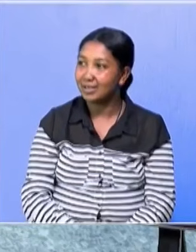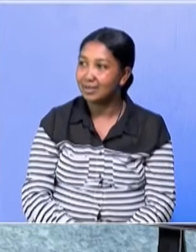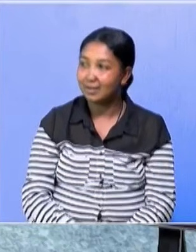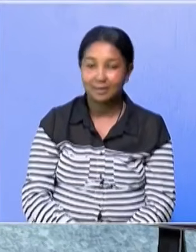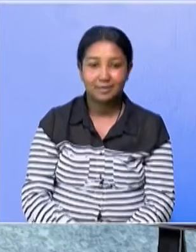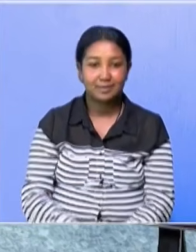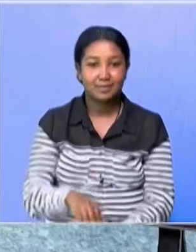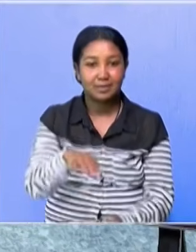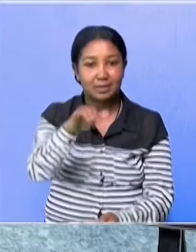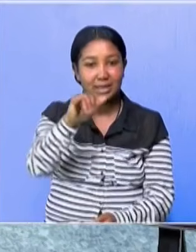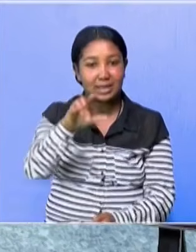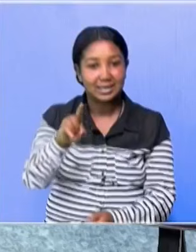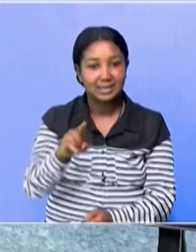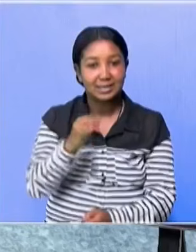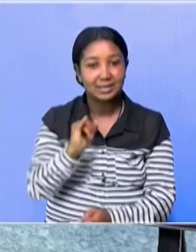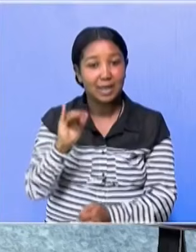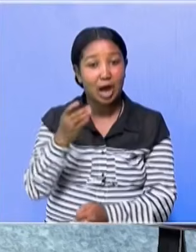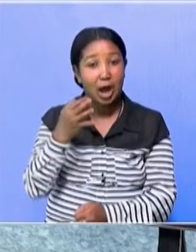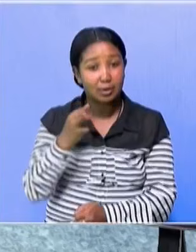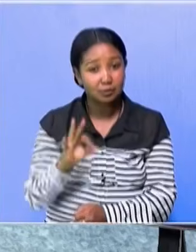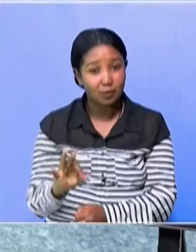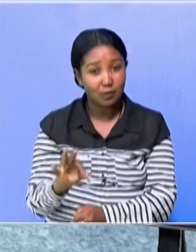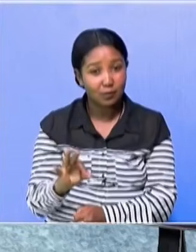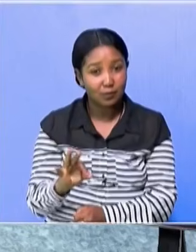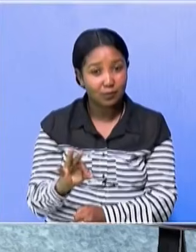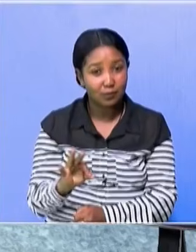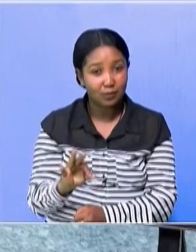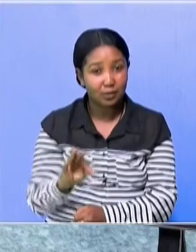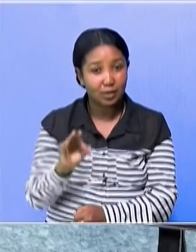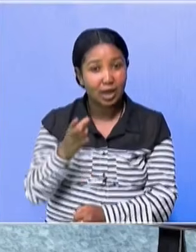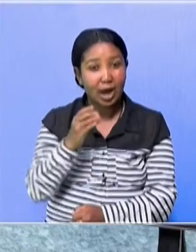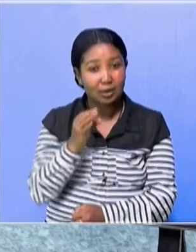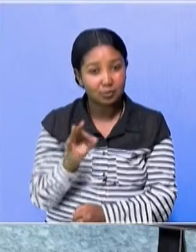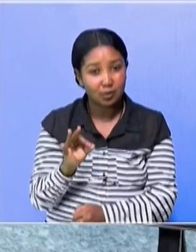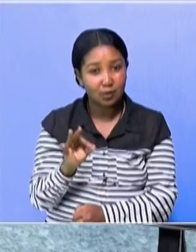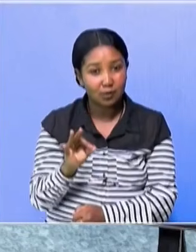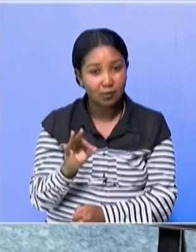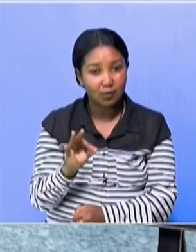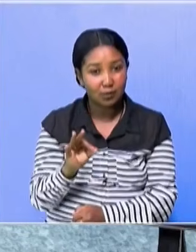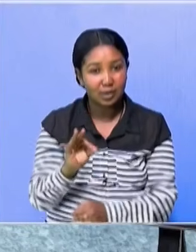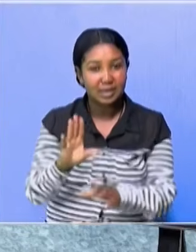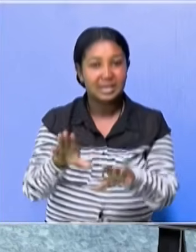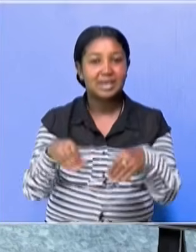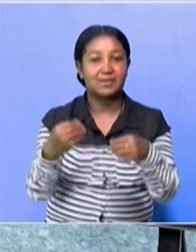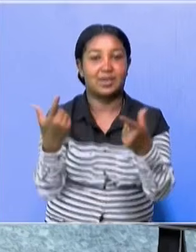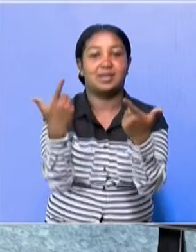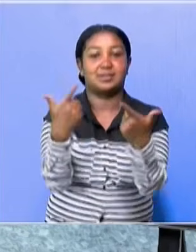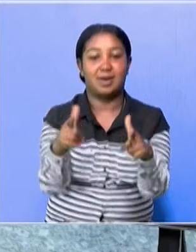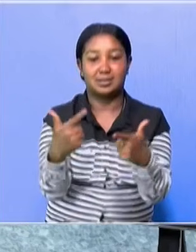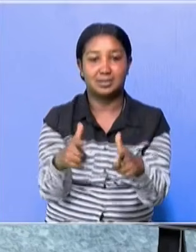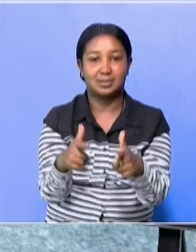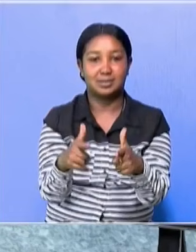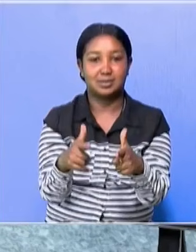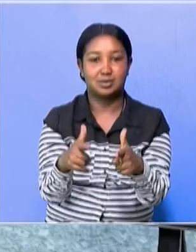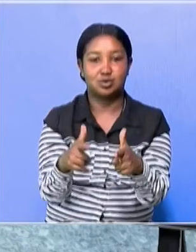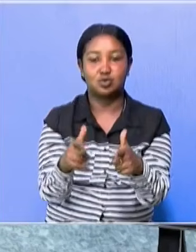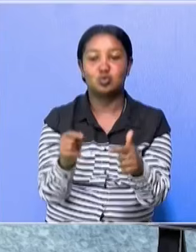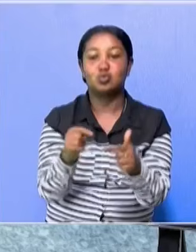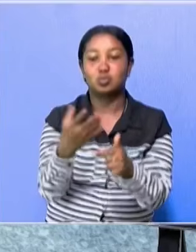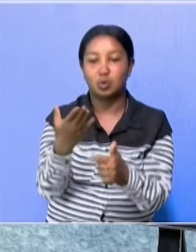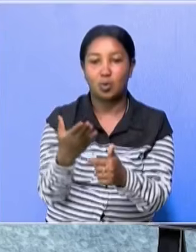yield is a kind of, you see, it's a kind of what? Giving a chance